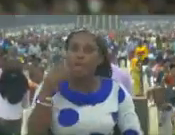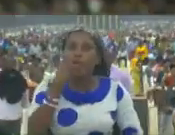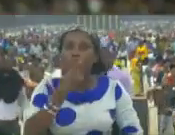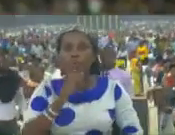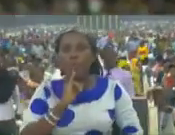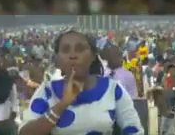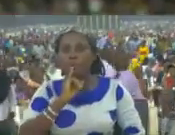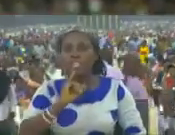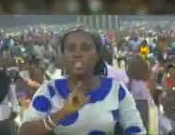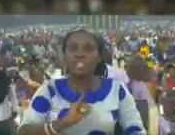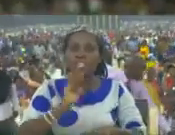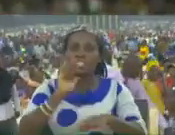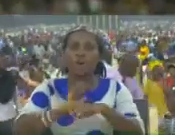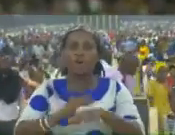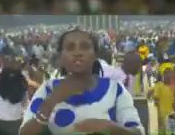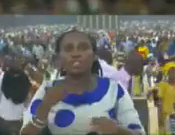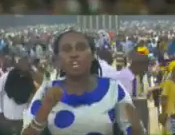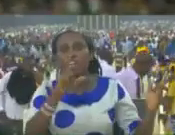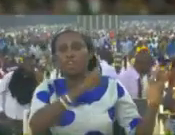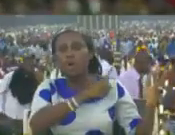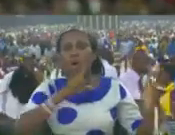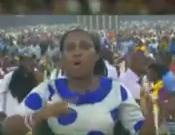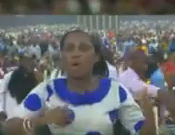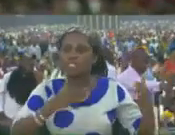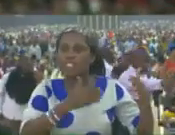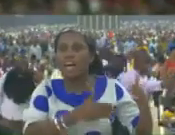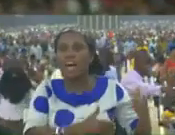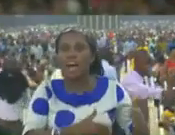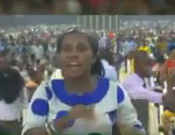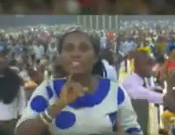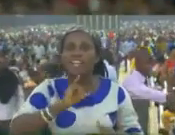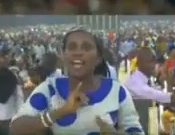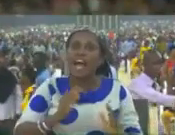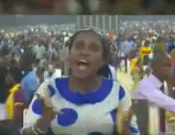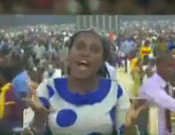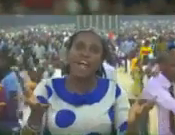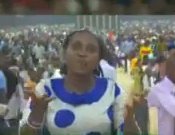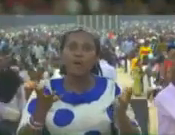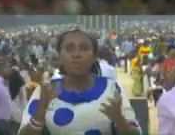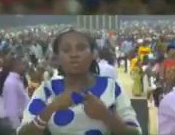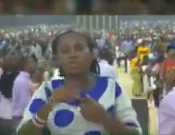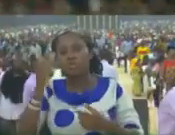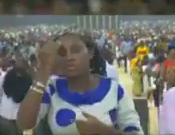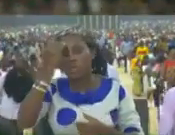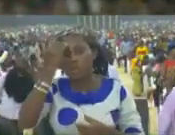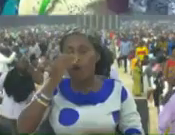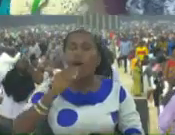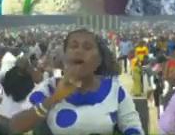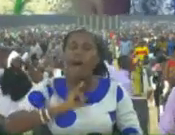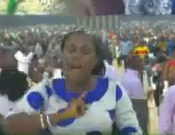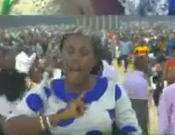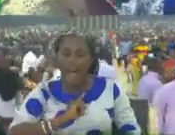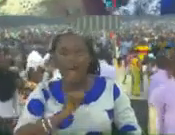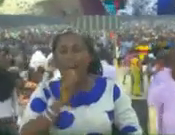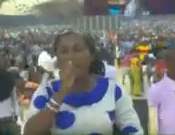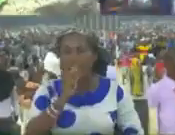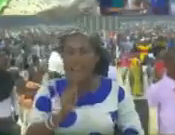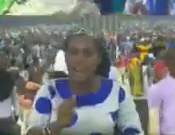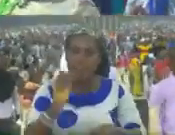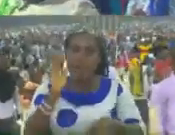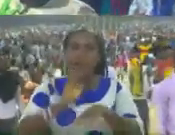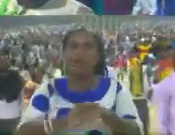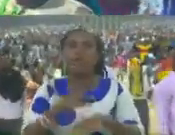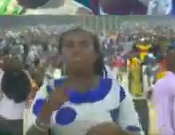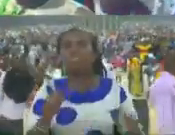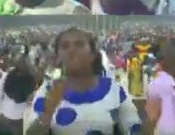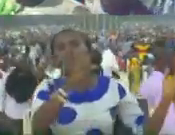side. Oh, who is on the Lord's side? I want to know. I